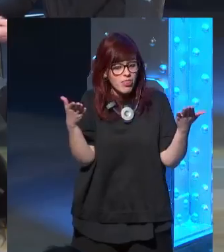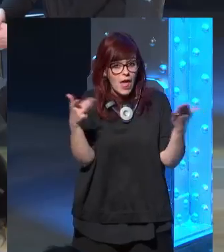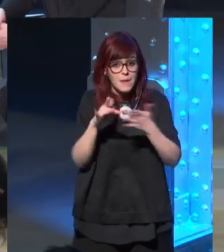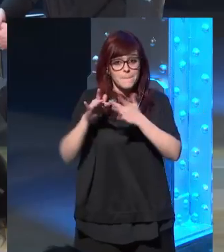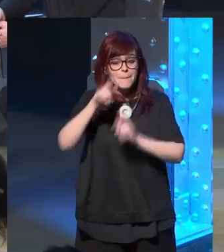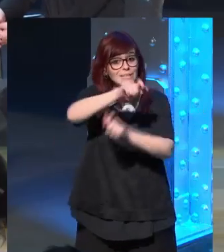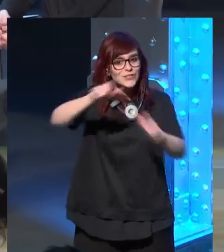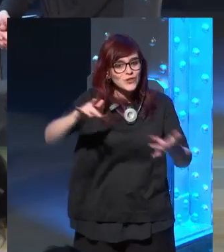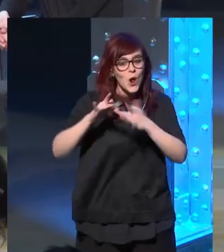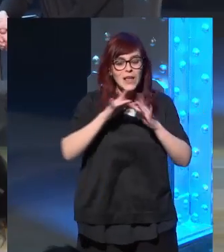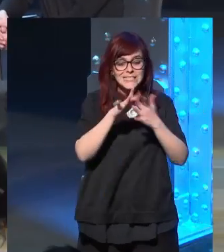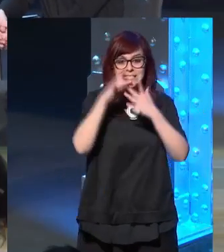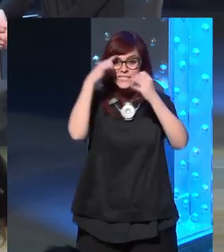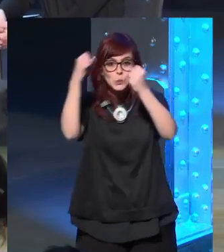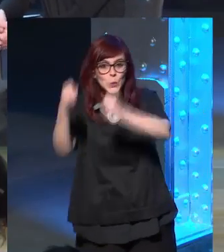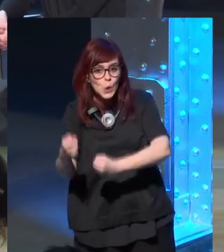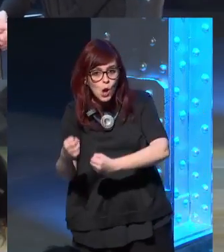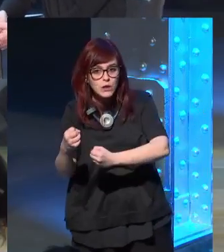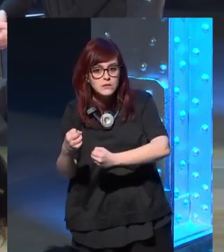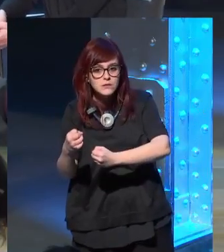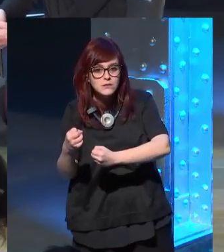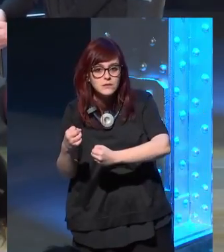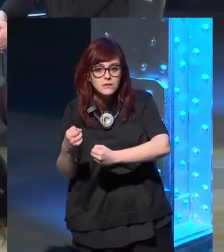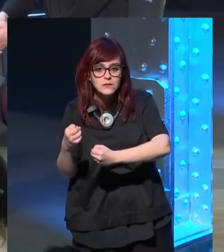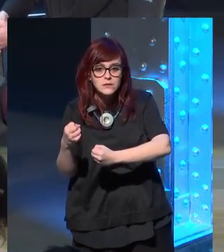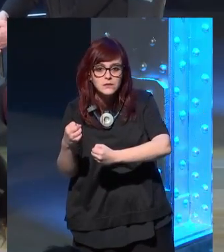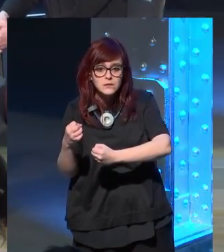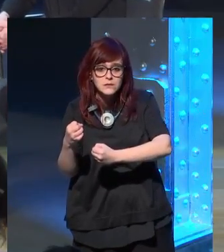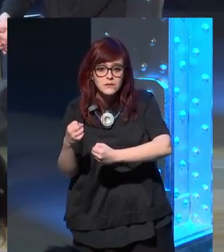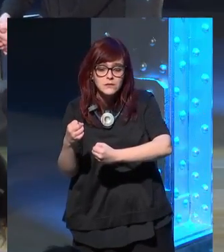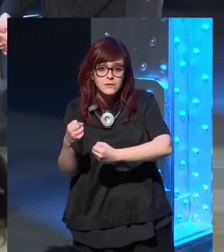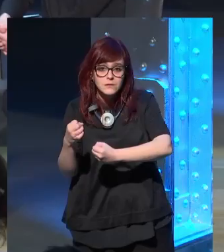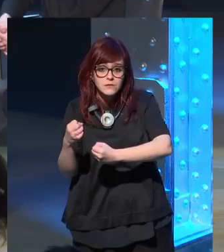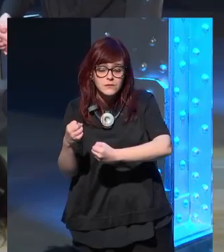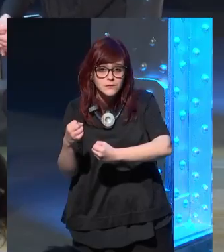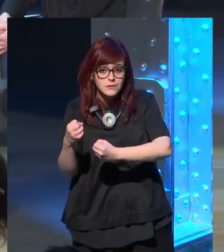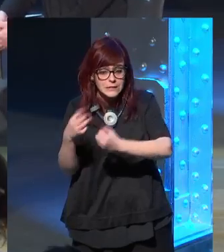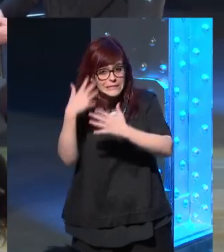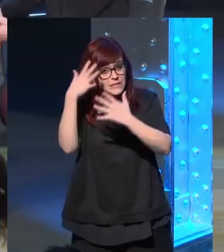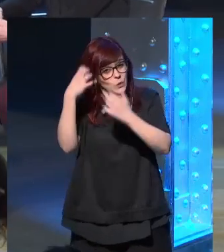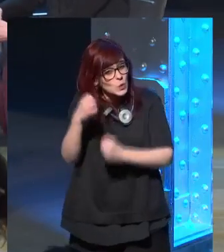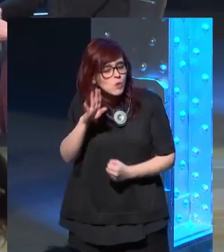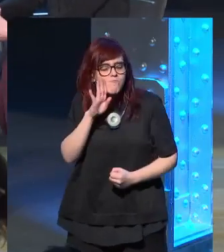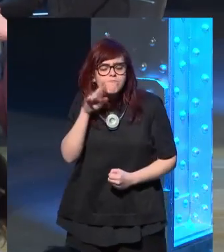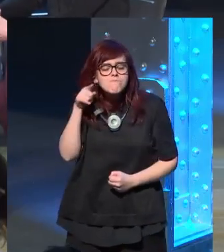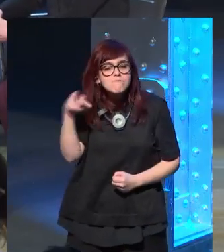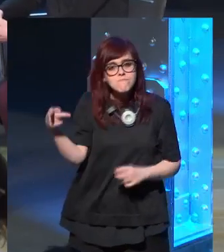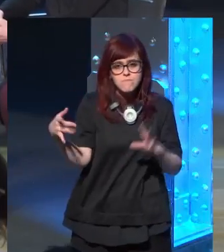between institutions and people, I think. Exceptionally important and a major factor